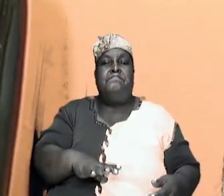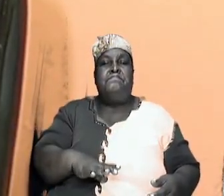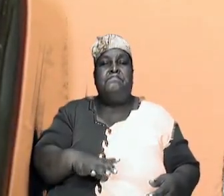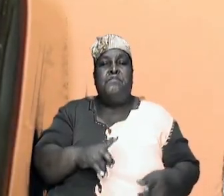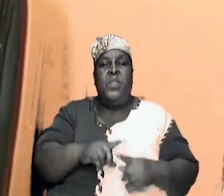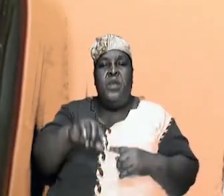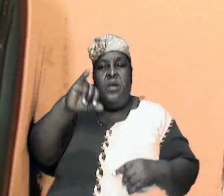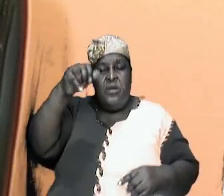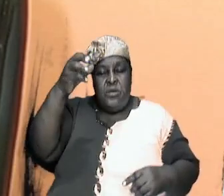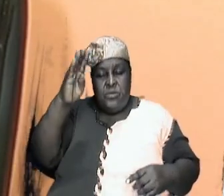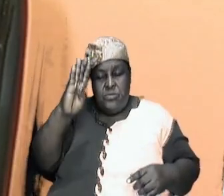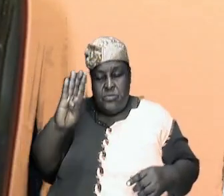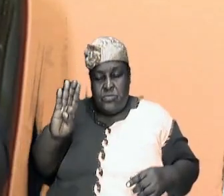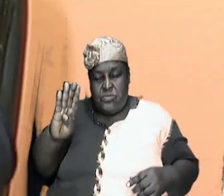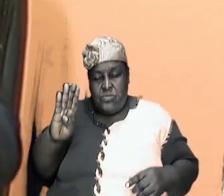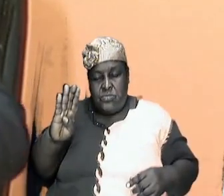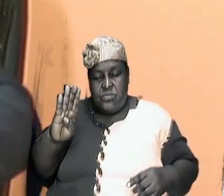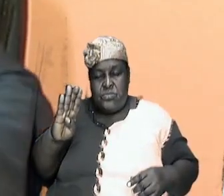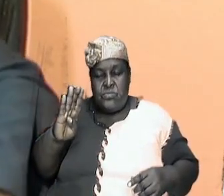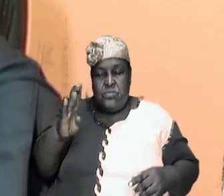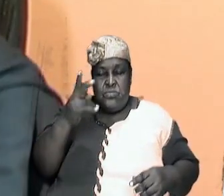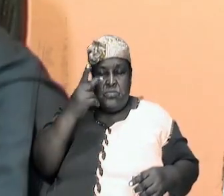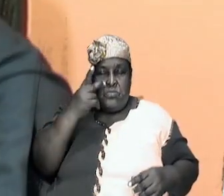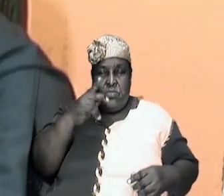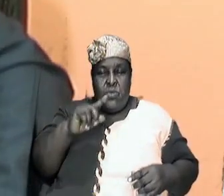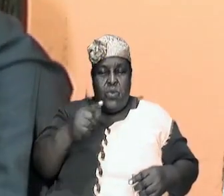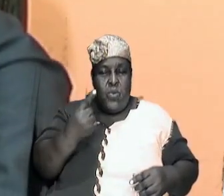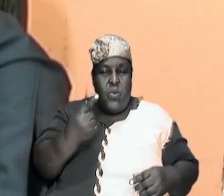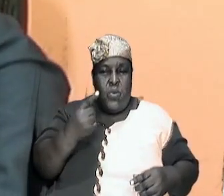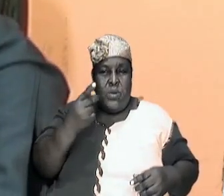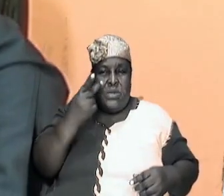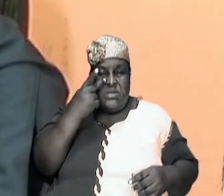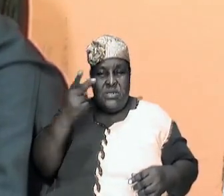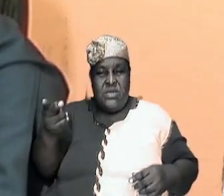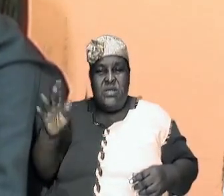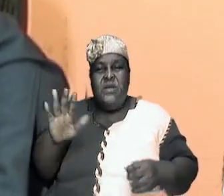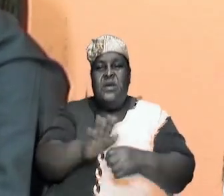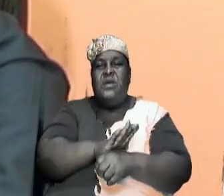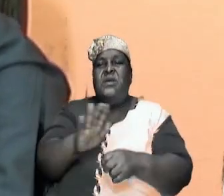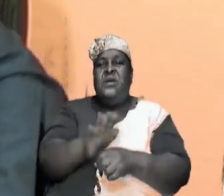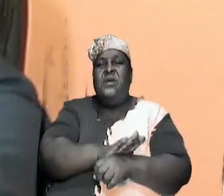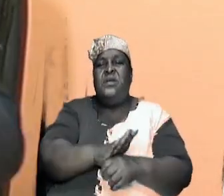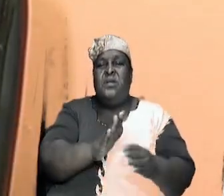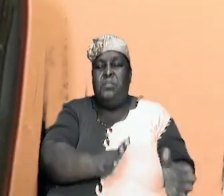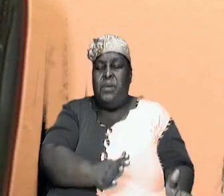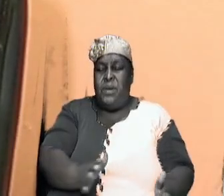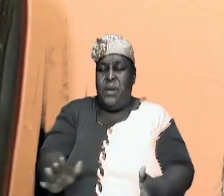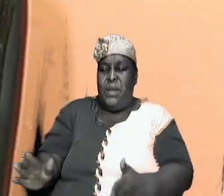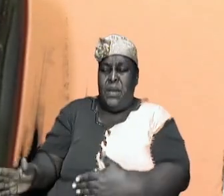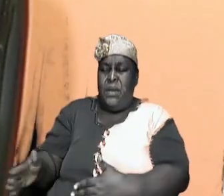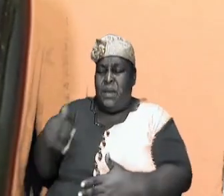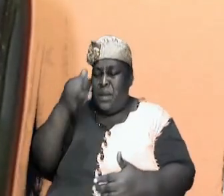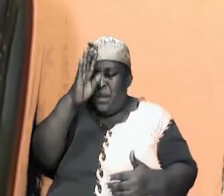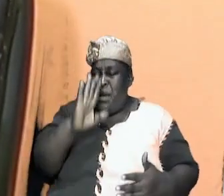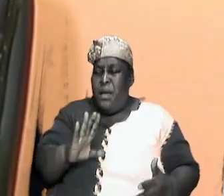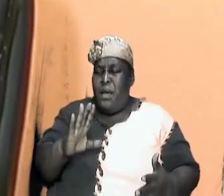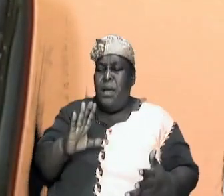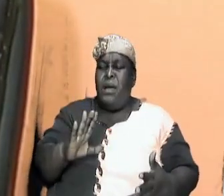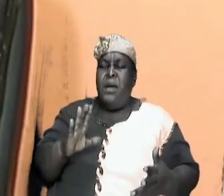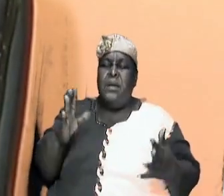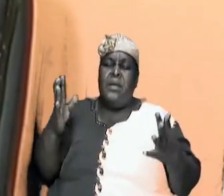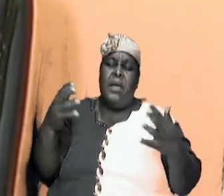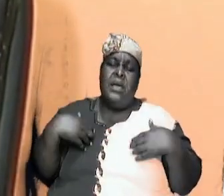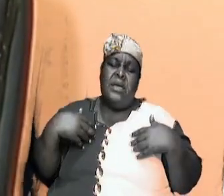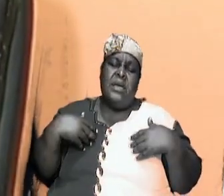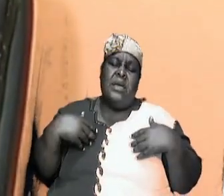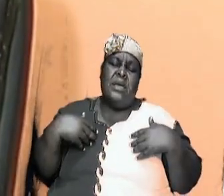but he only sought to fulfill the plan that God has